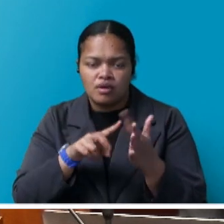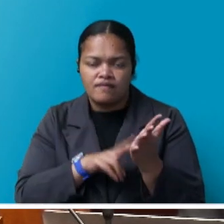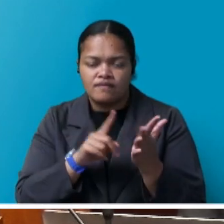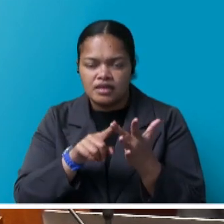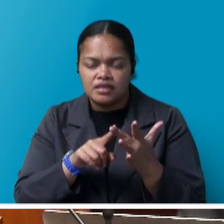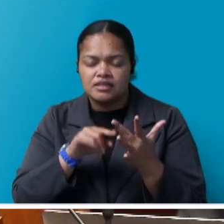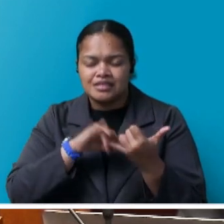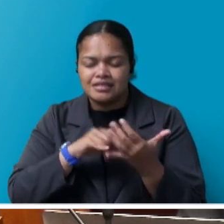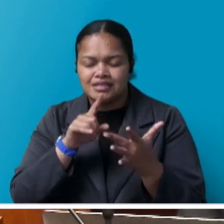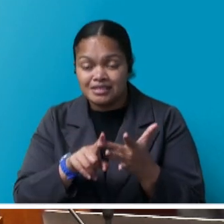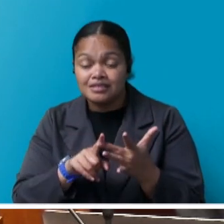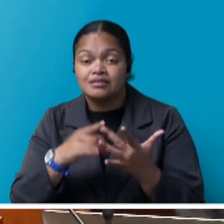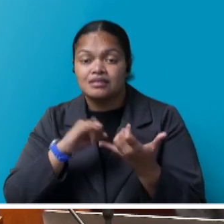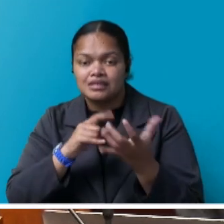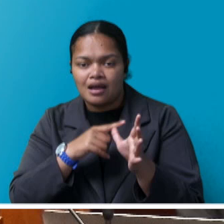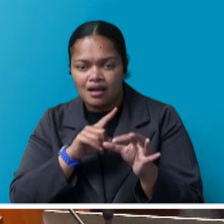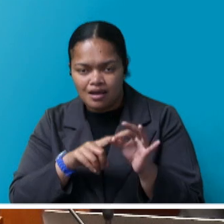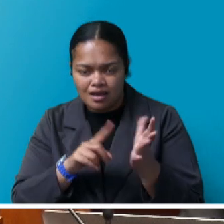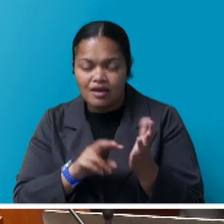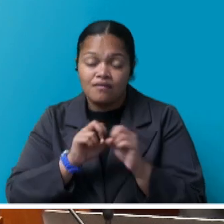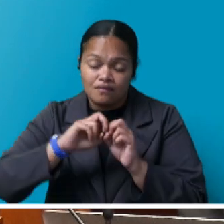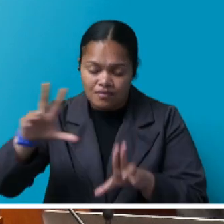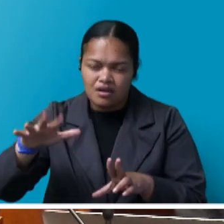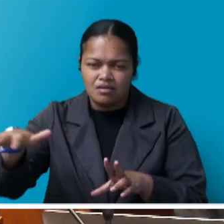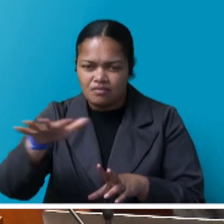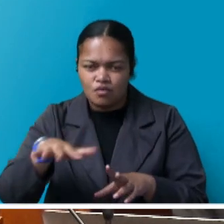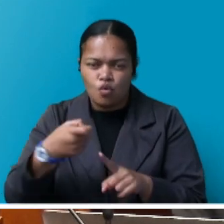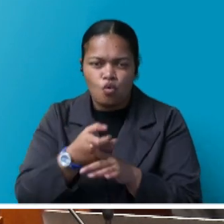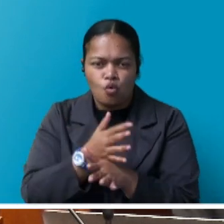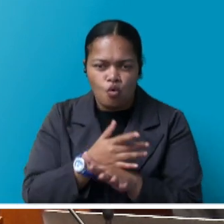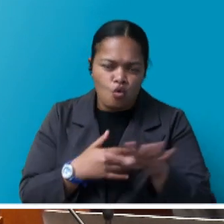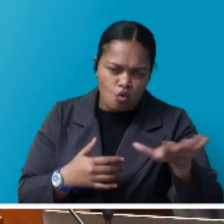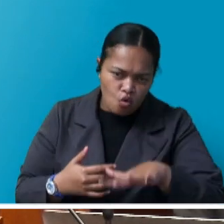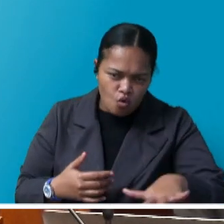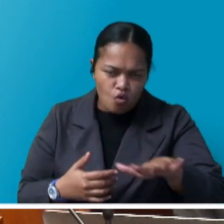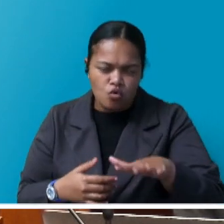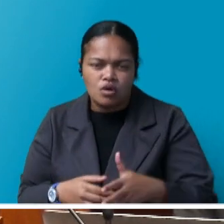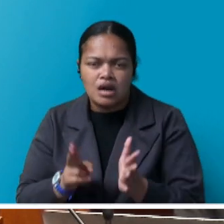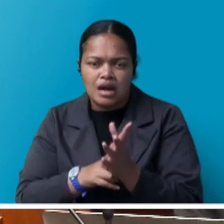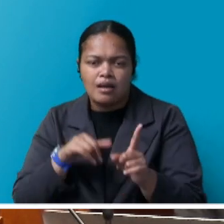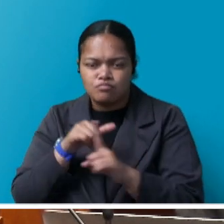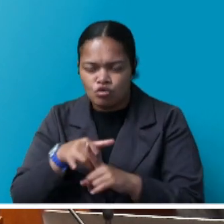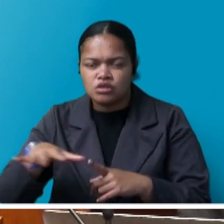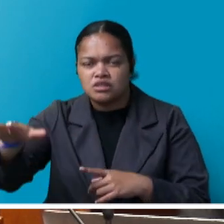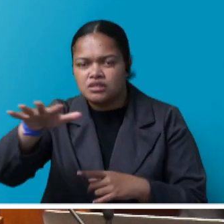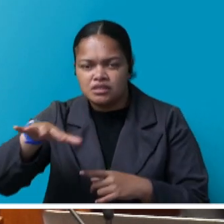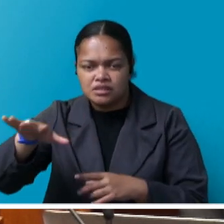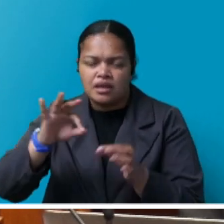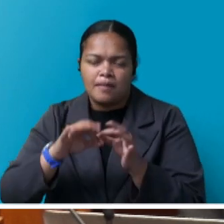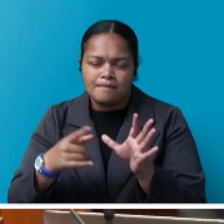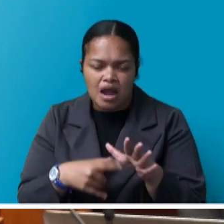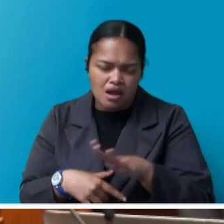in Bua, Kavala in Kandavu, Koro in Lomaiviti, Namara in Ra, Danda in Namosi, and Nandaribatu in Ba will